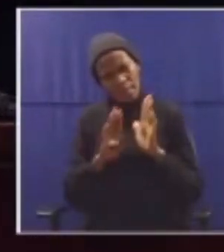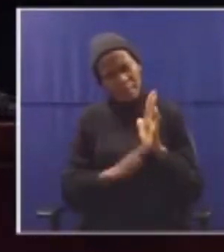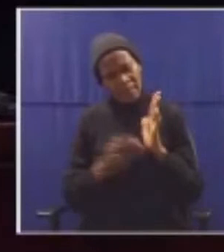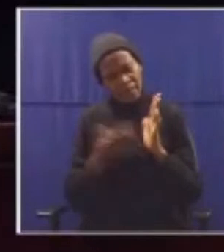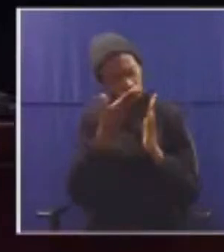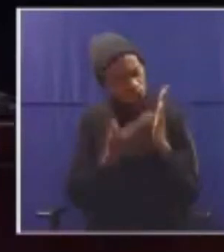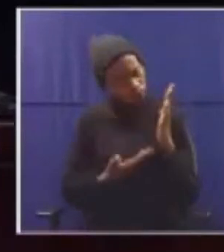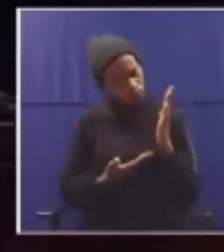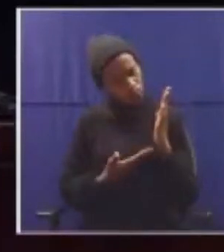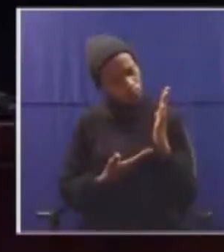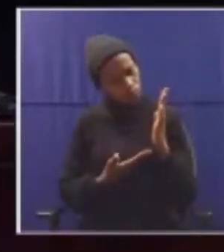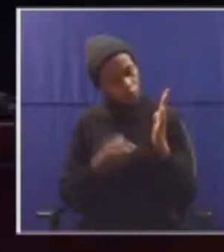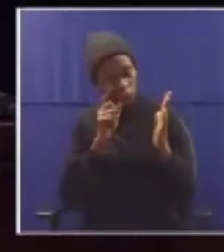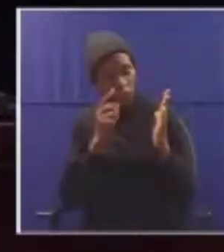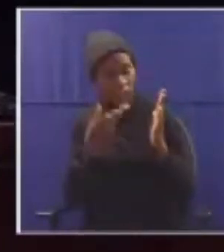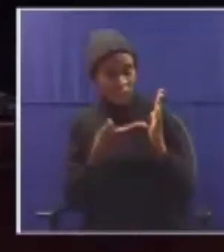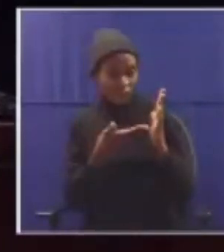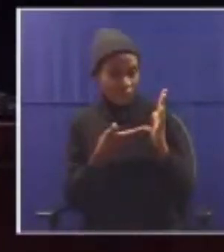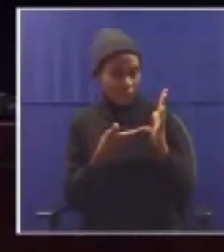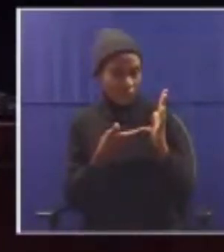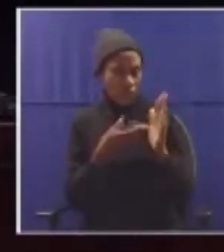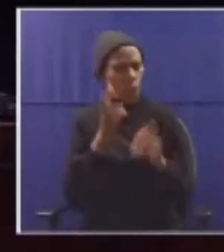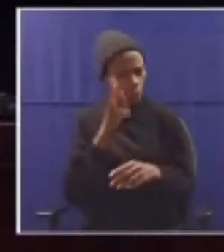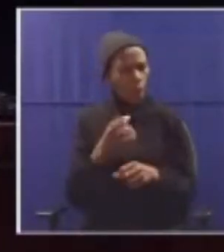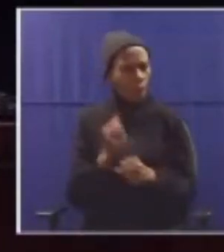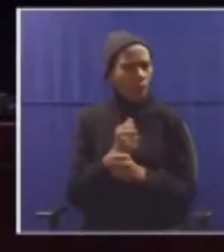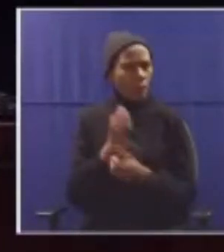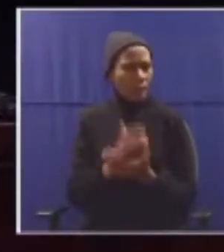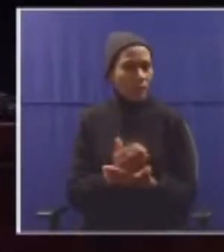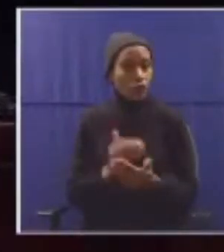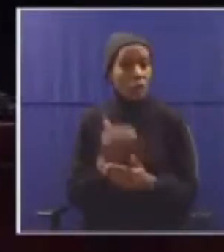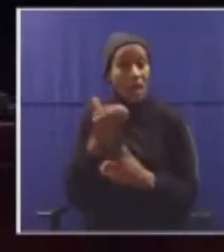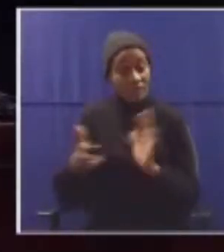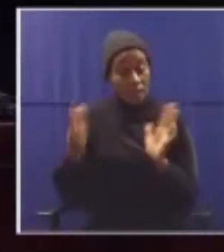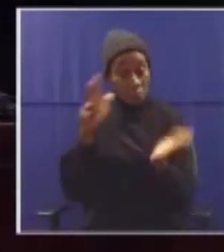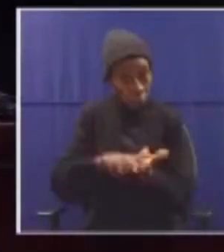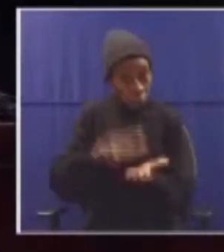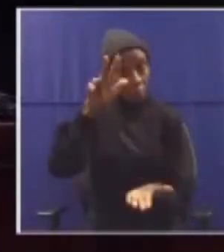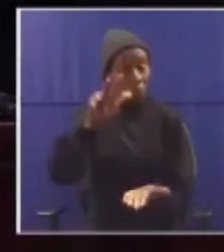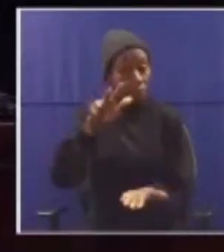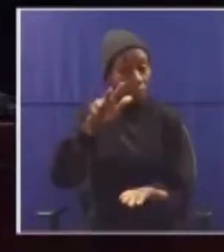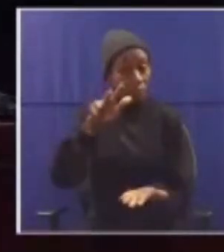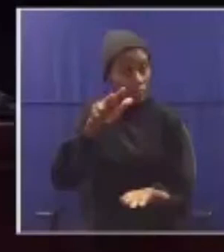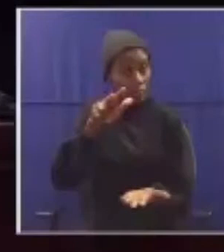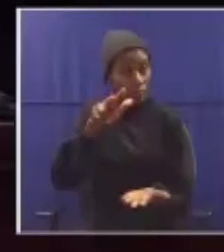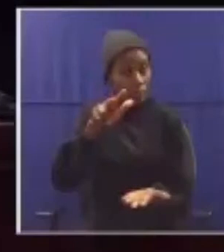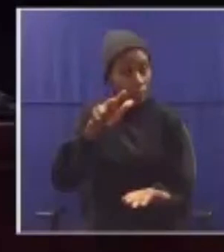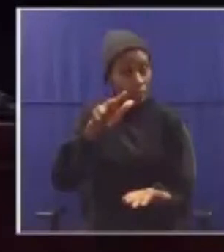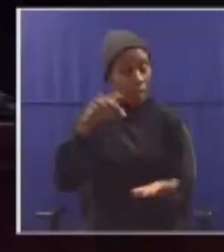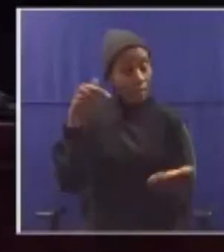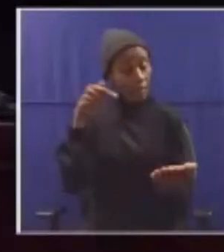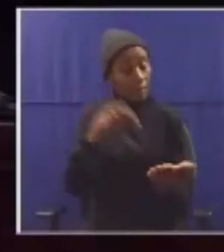them at the moment, will ensure that once passed into law, the act will be able